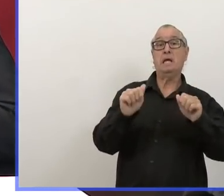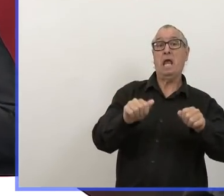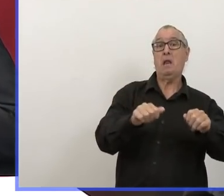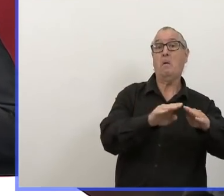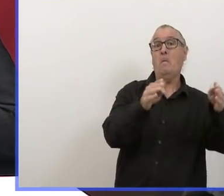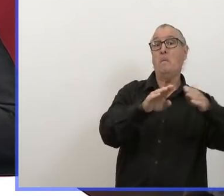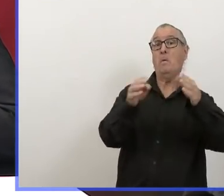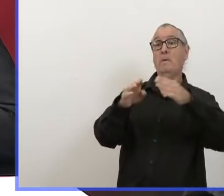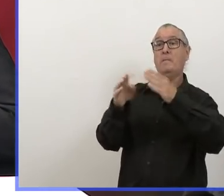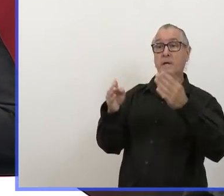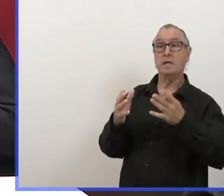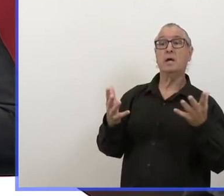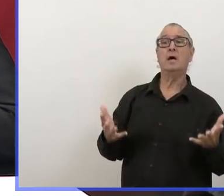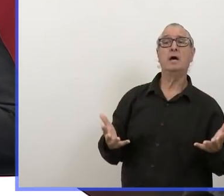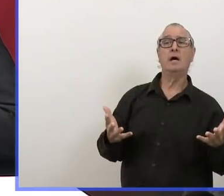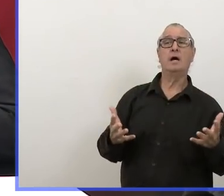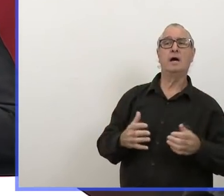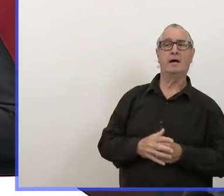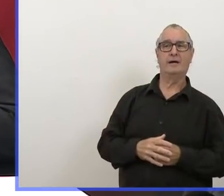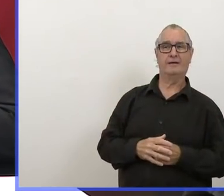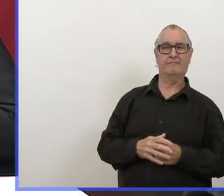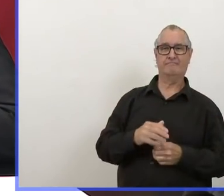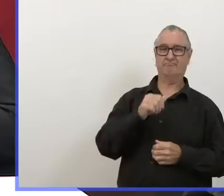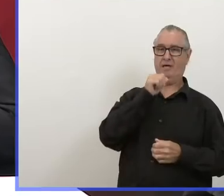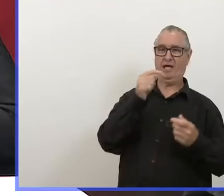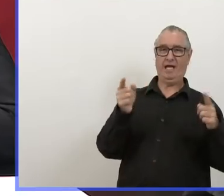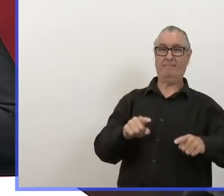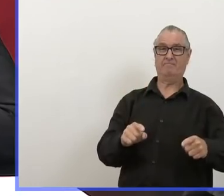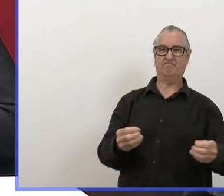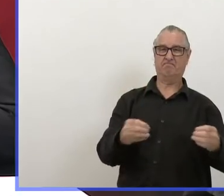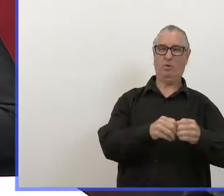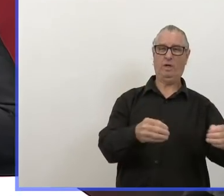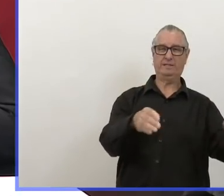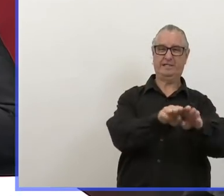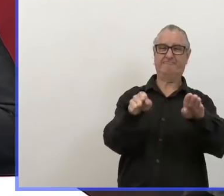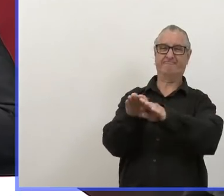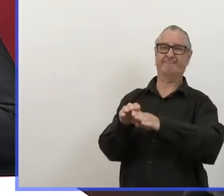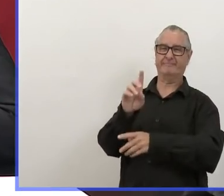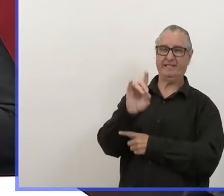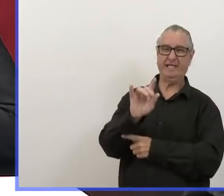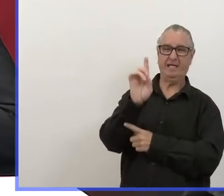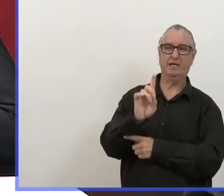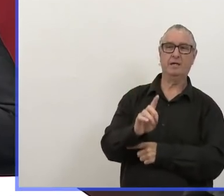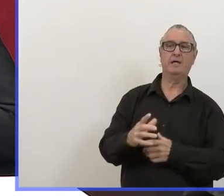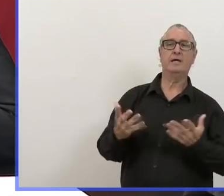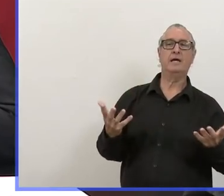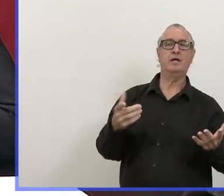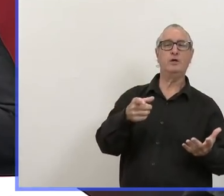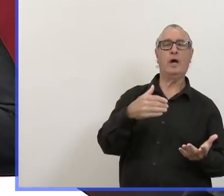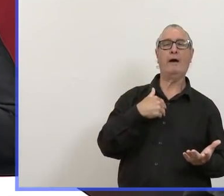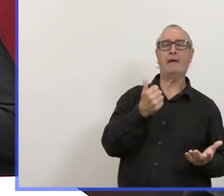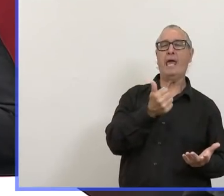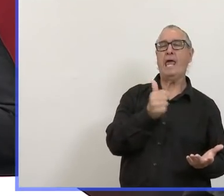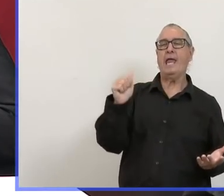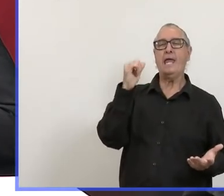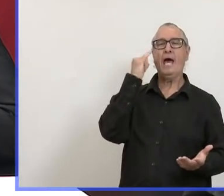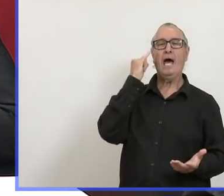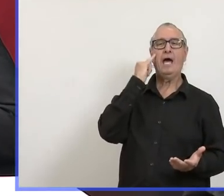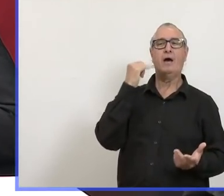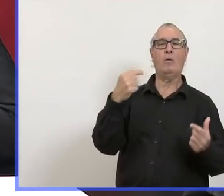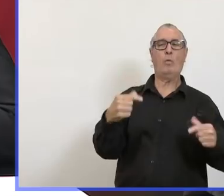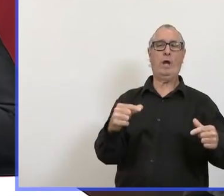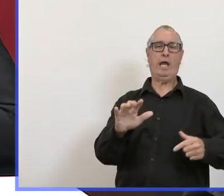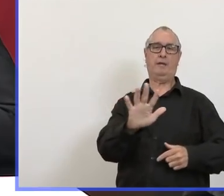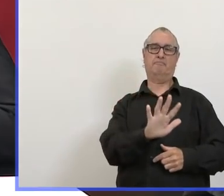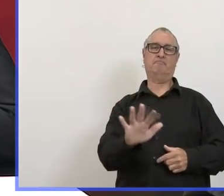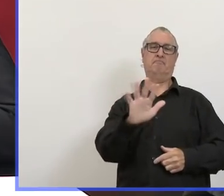affirmed dates, but just hope, I suppose, for people. You know, if we get to these certain numbers for vaccinations, they'll get to see it. I mean, currently